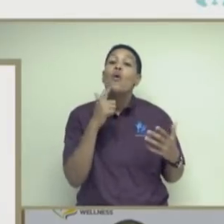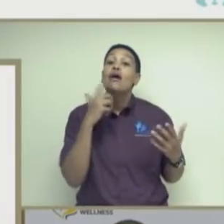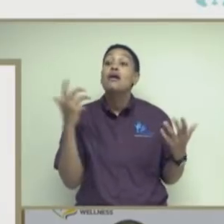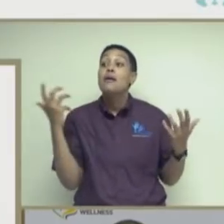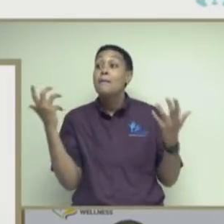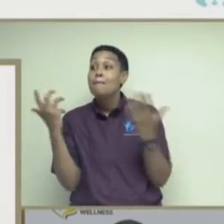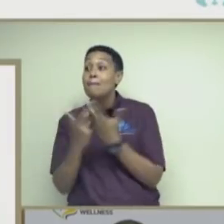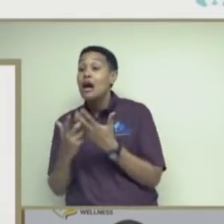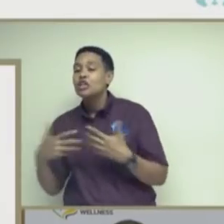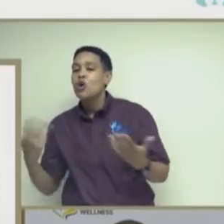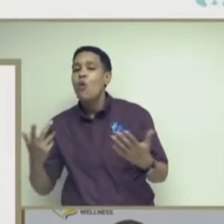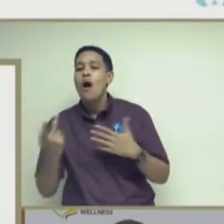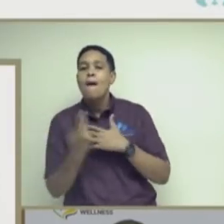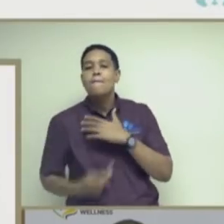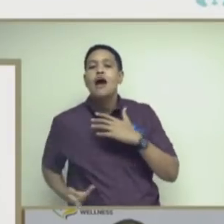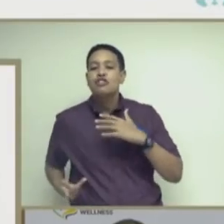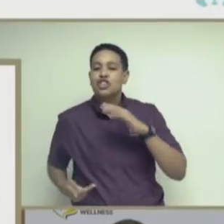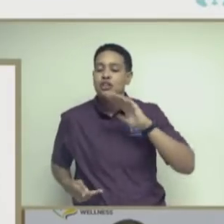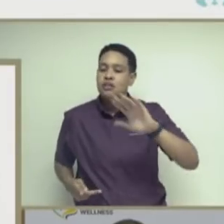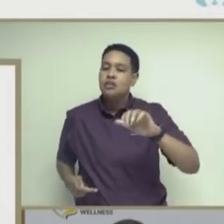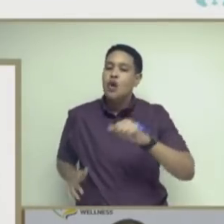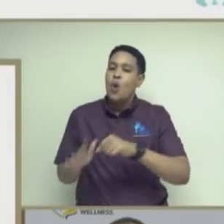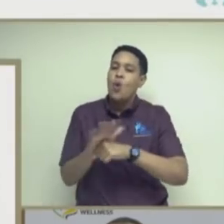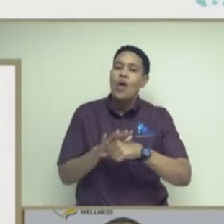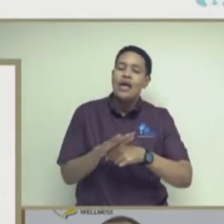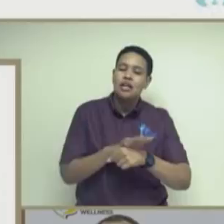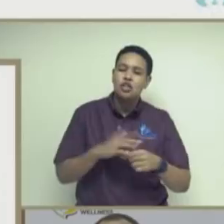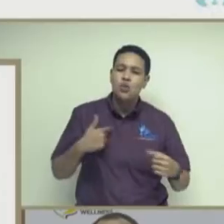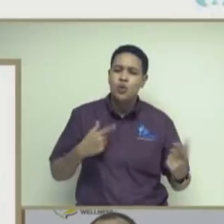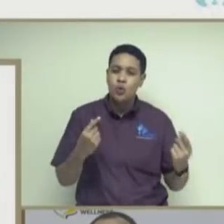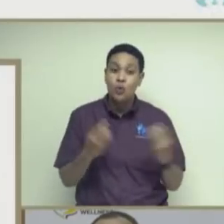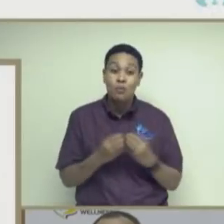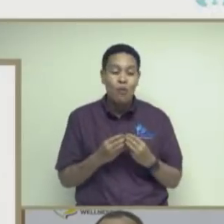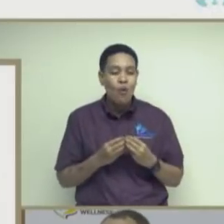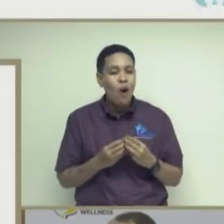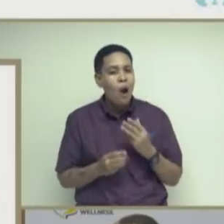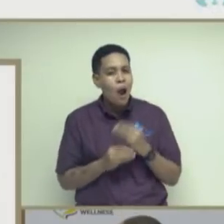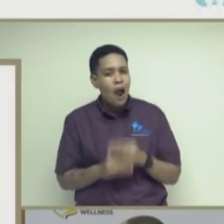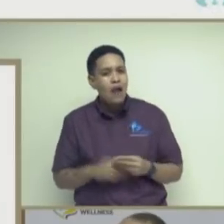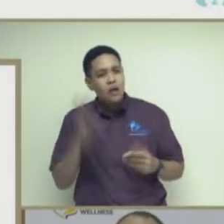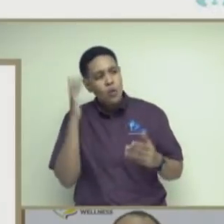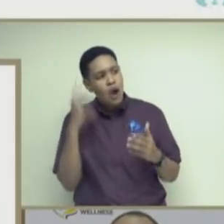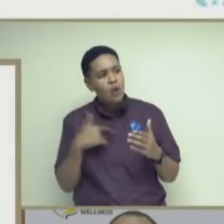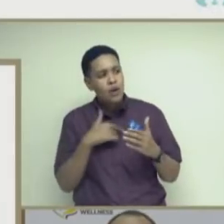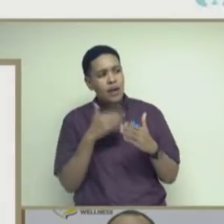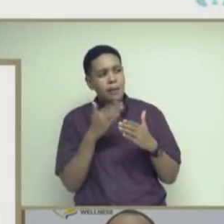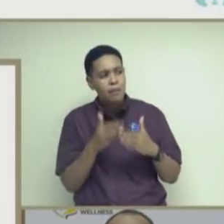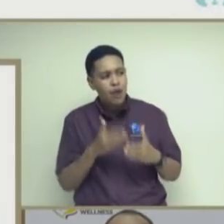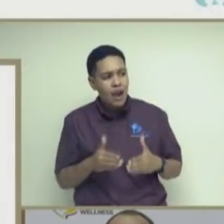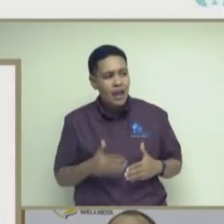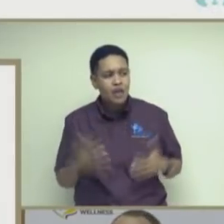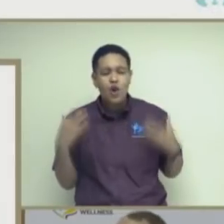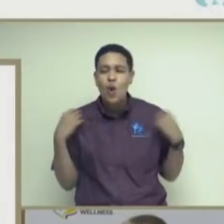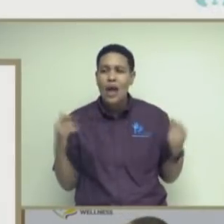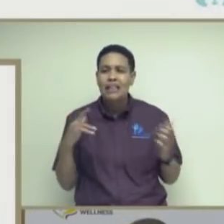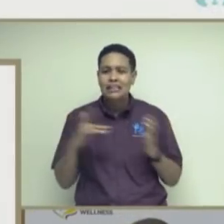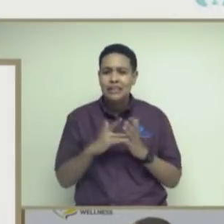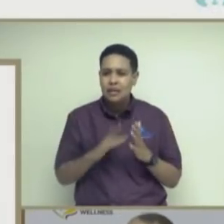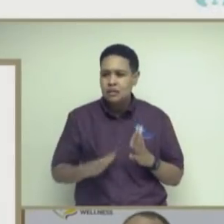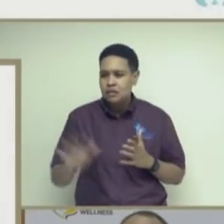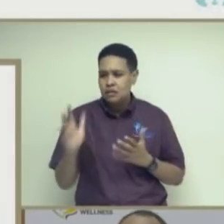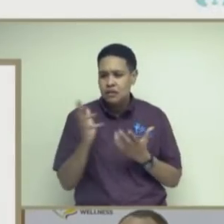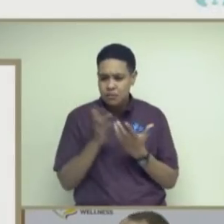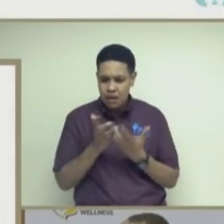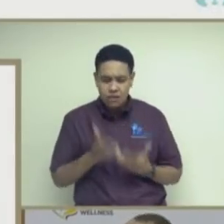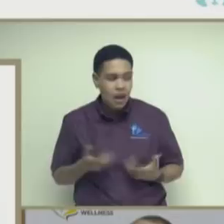mapping the parish location. And we do more than that because we break that down to health center region.